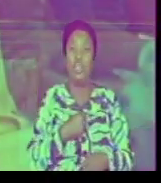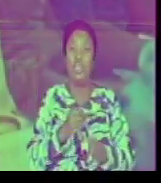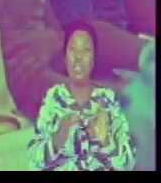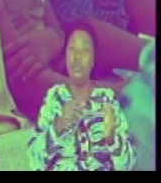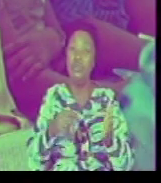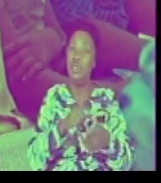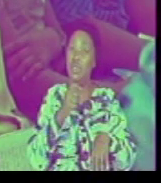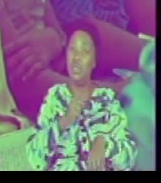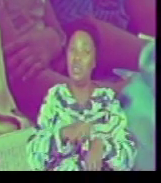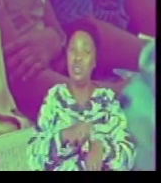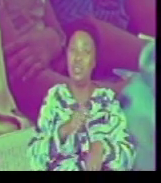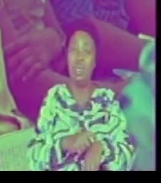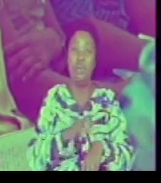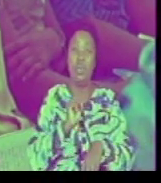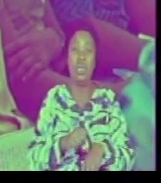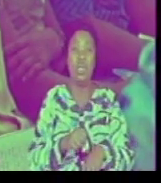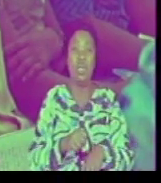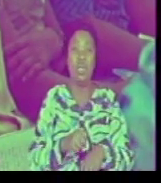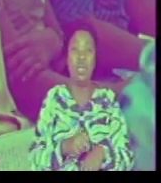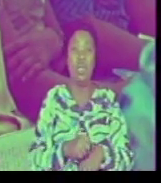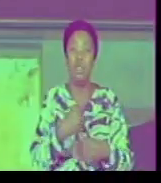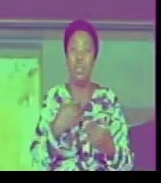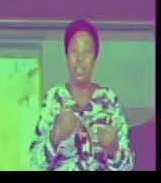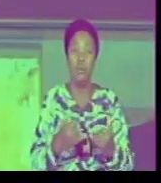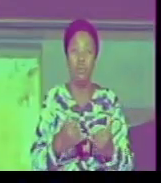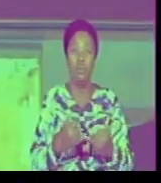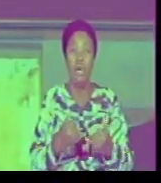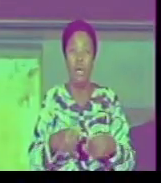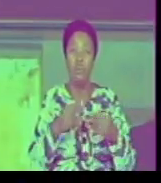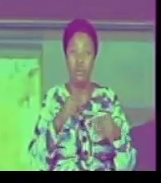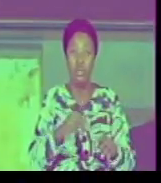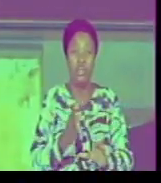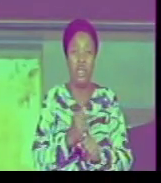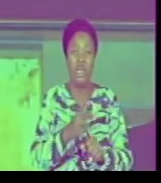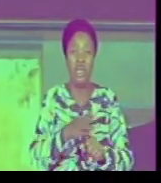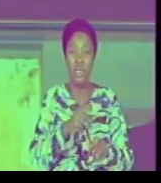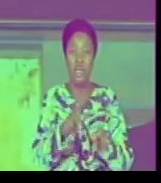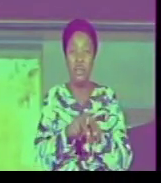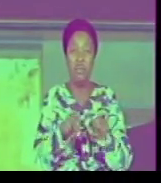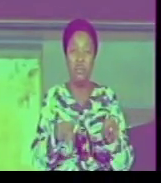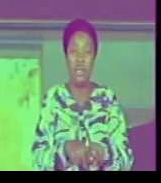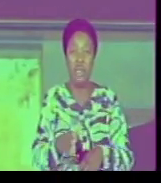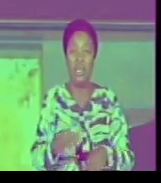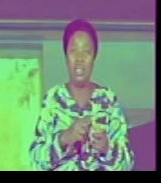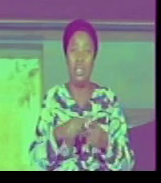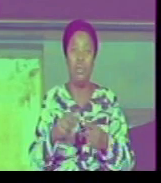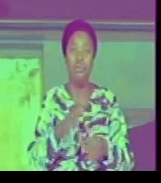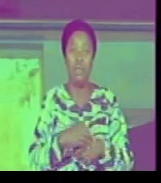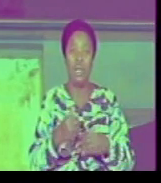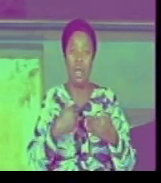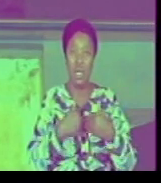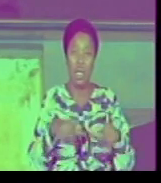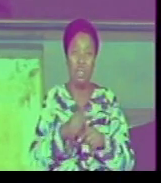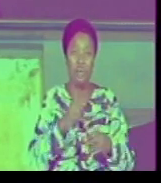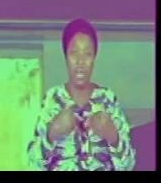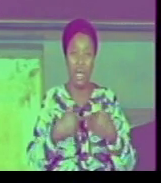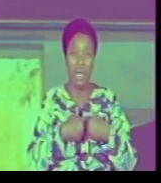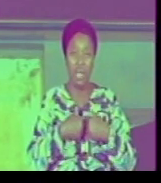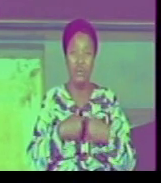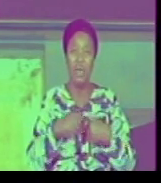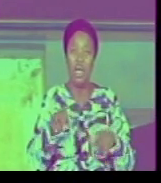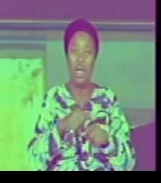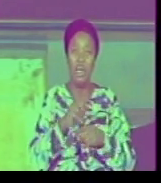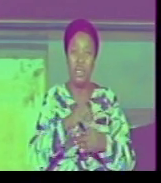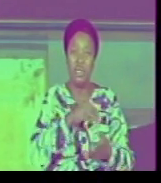Big Ben that we have at the center of the town, and this